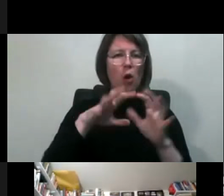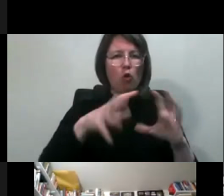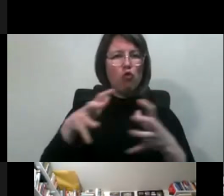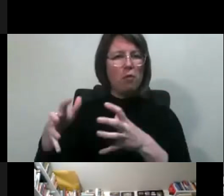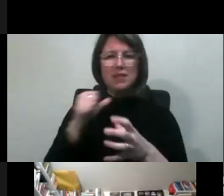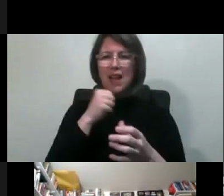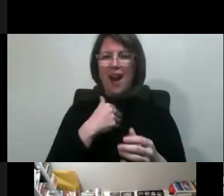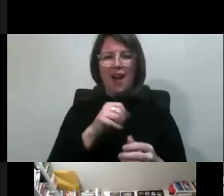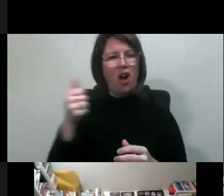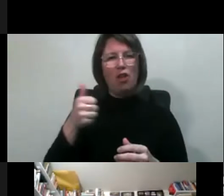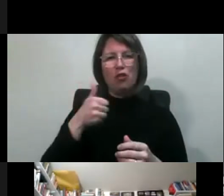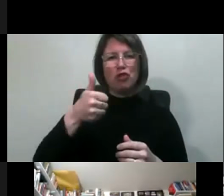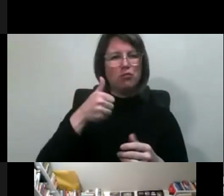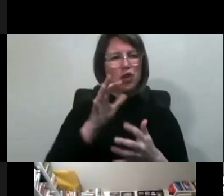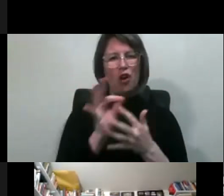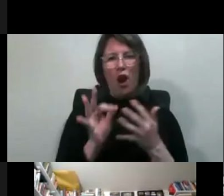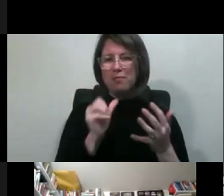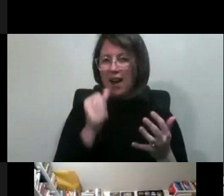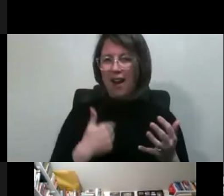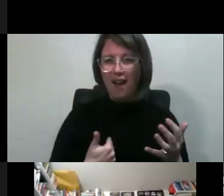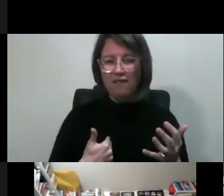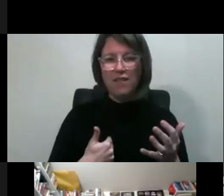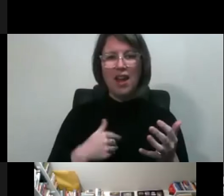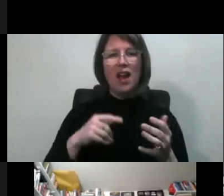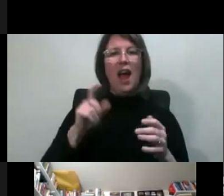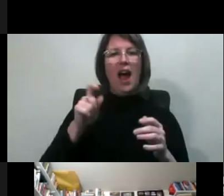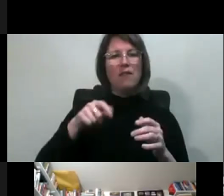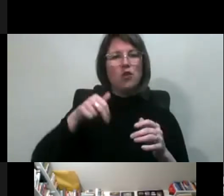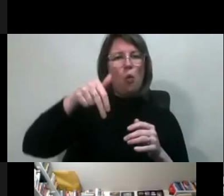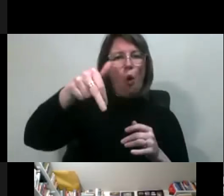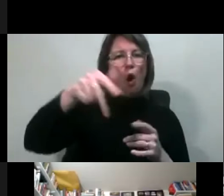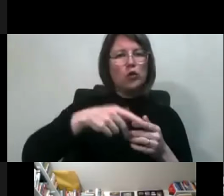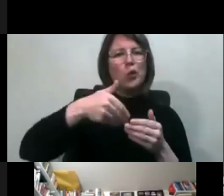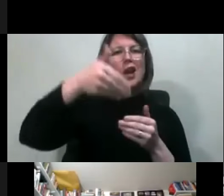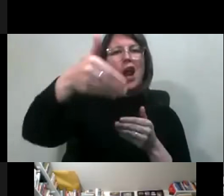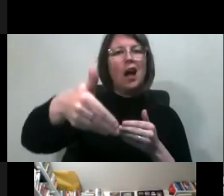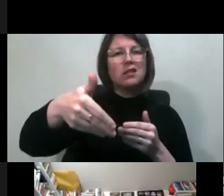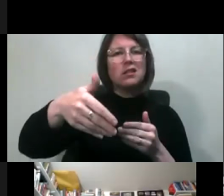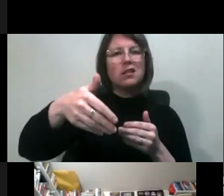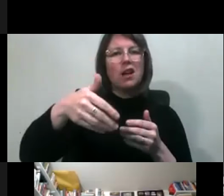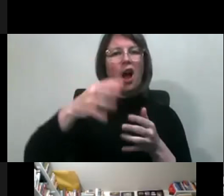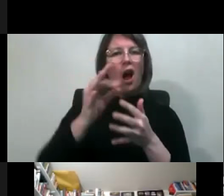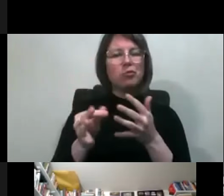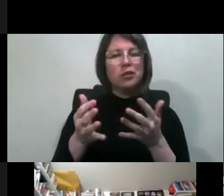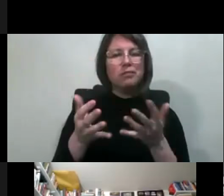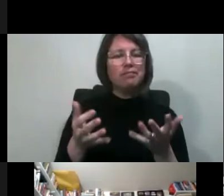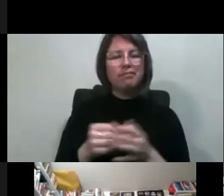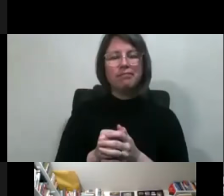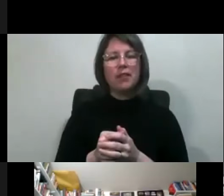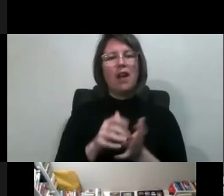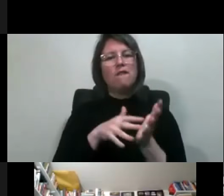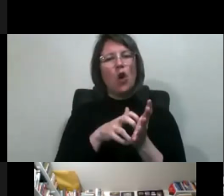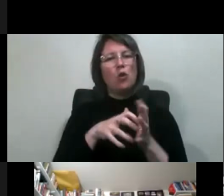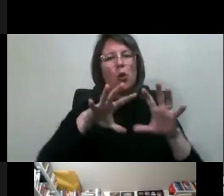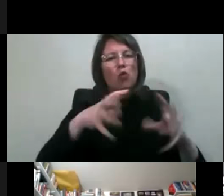have other transport options. They're not gonna be able to walk to the next closest transport option. And vulnerable populations like